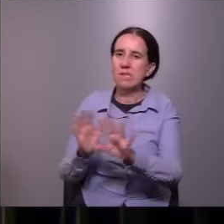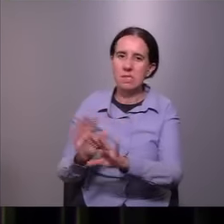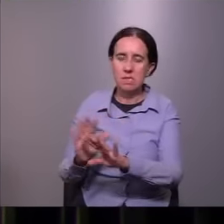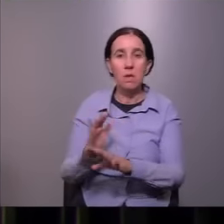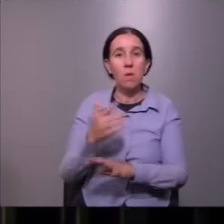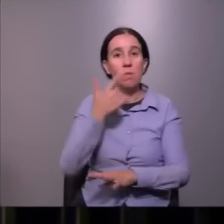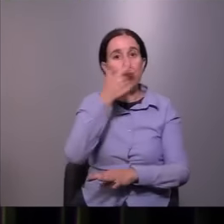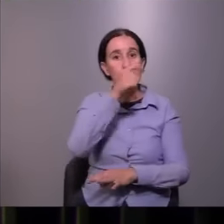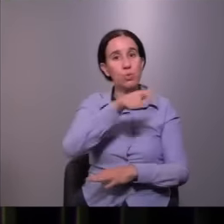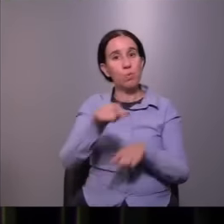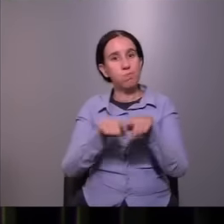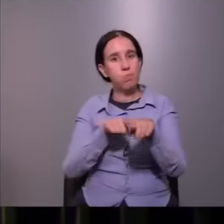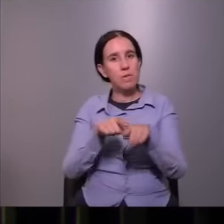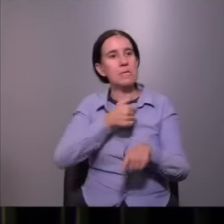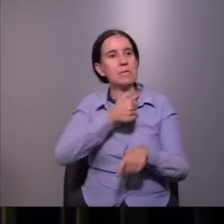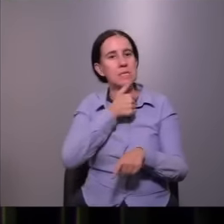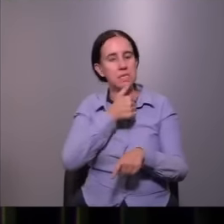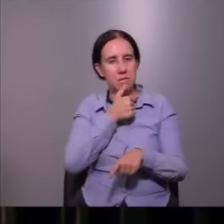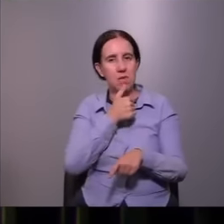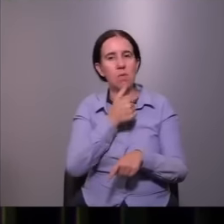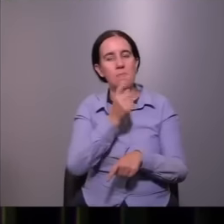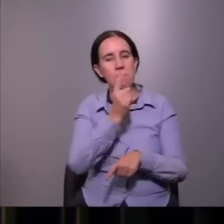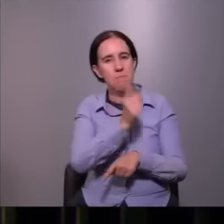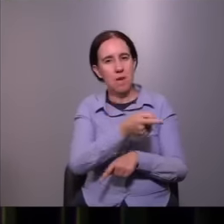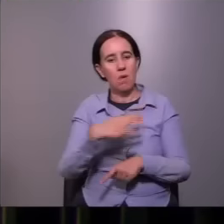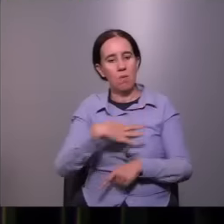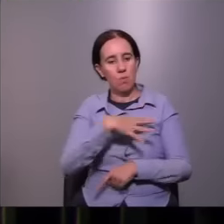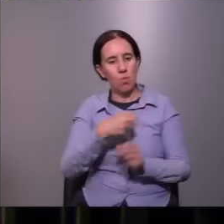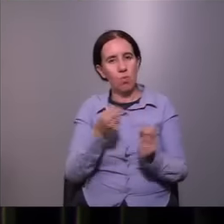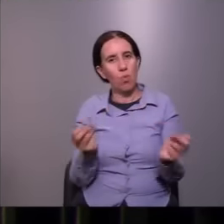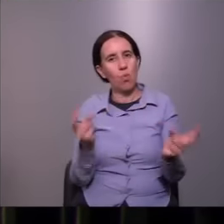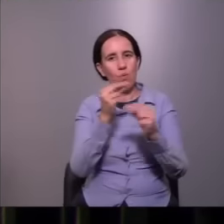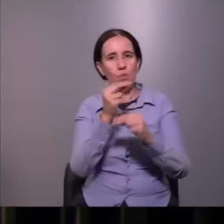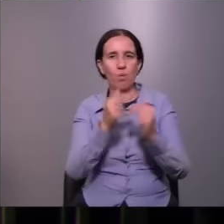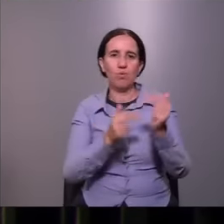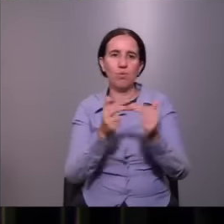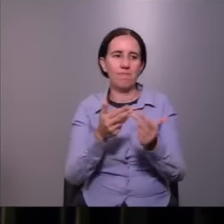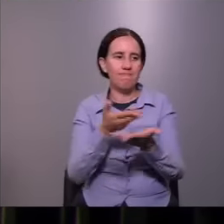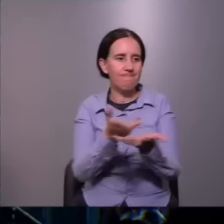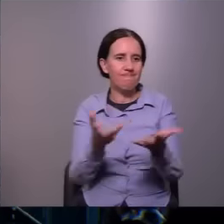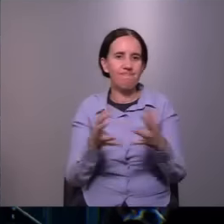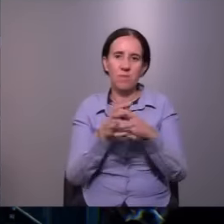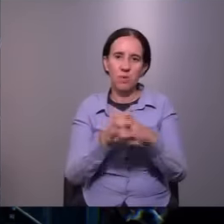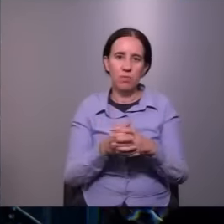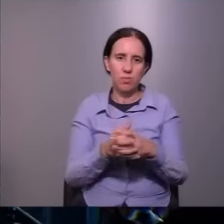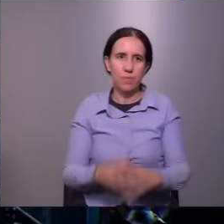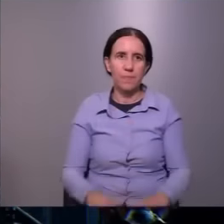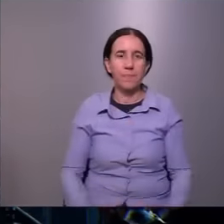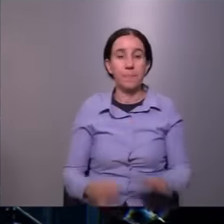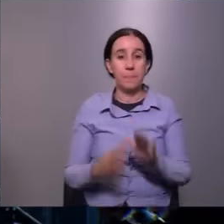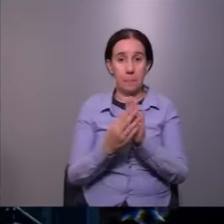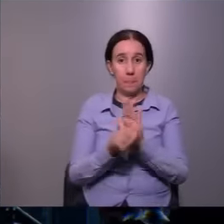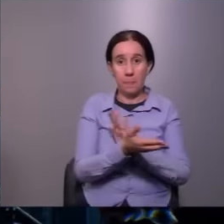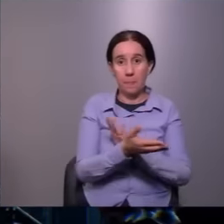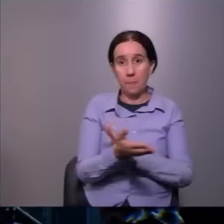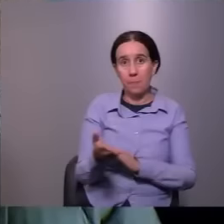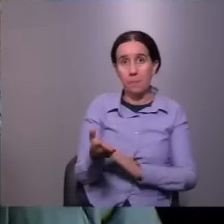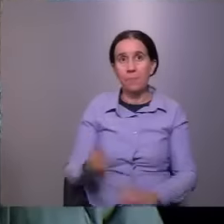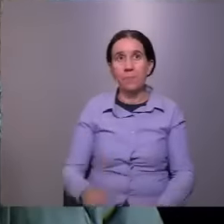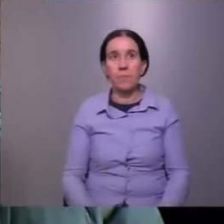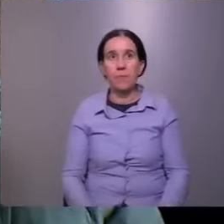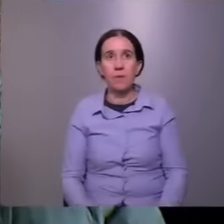les prémices de la guerre qui renaissent sans cesse, guide les décideurs politiques à construire